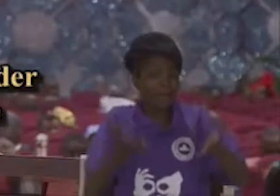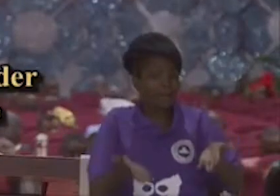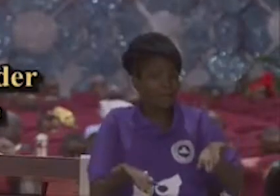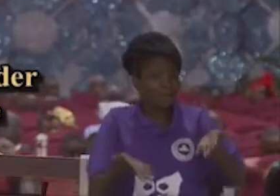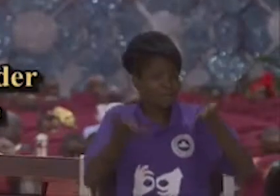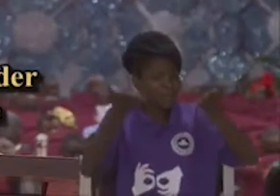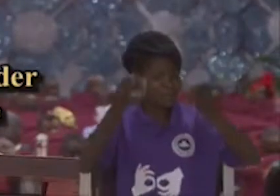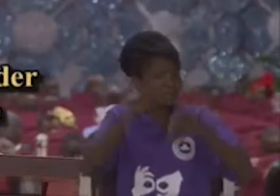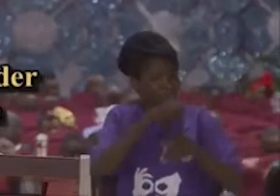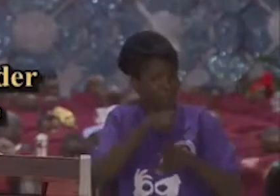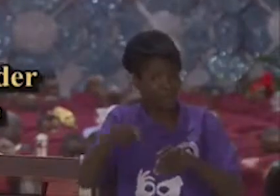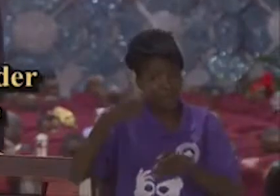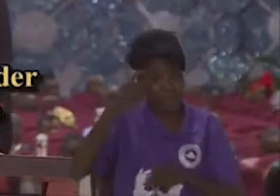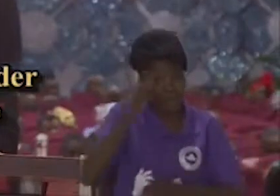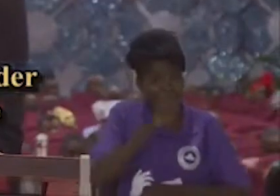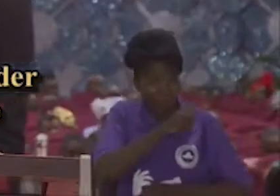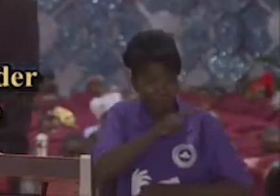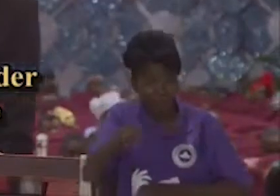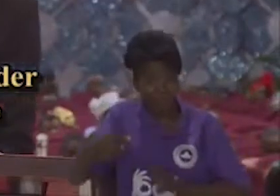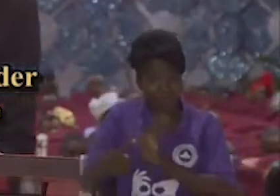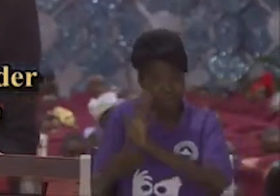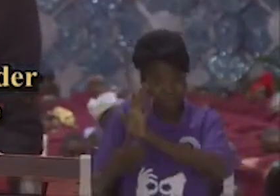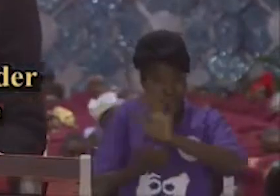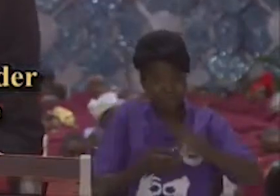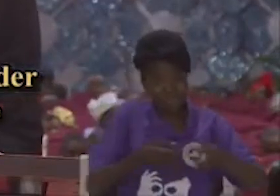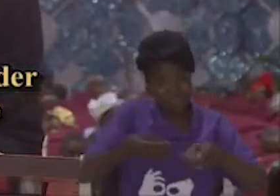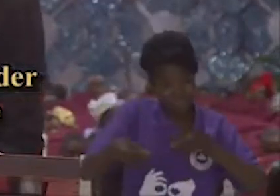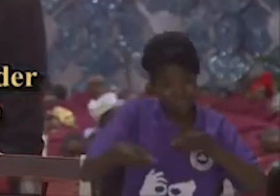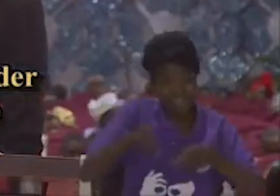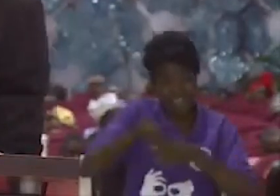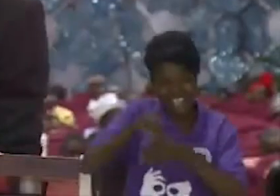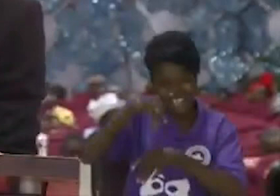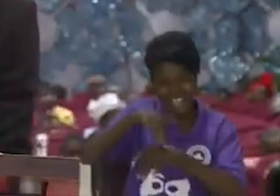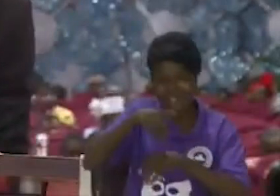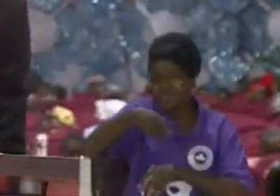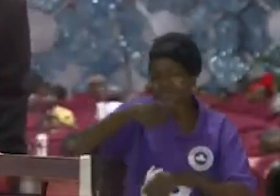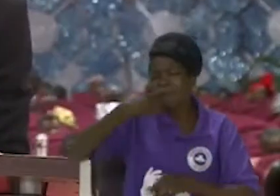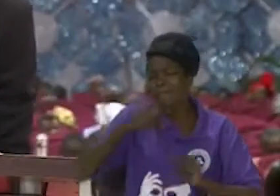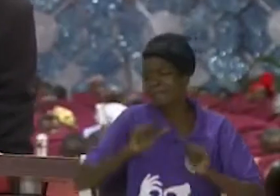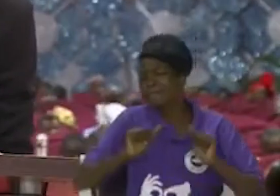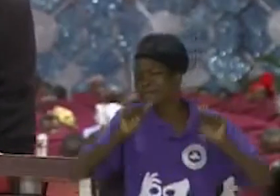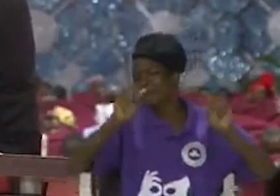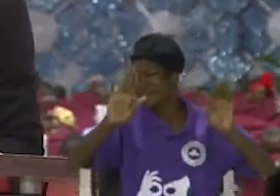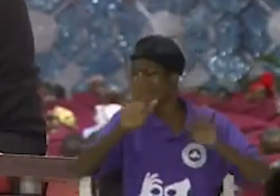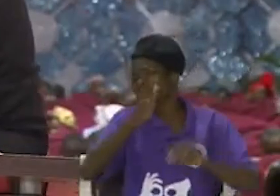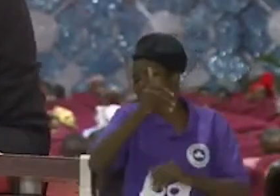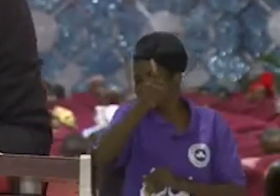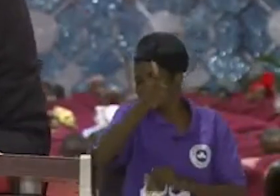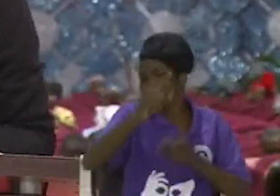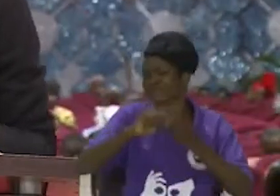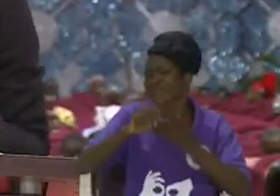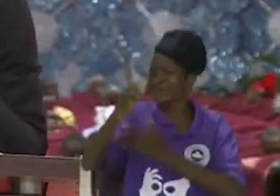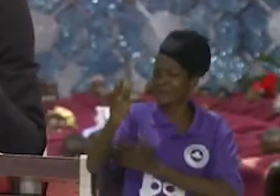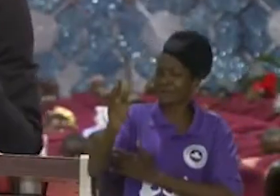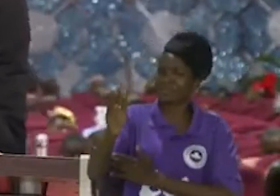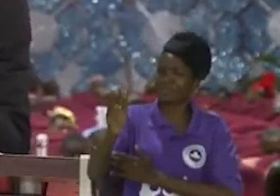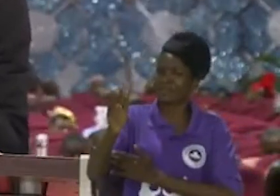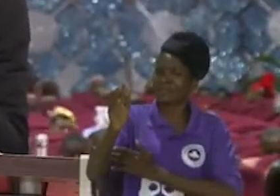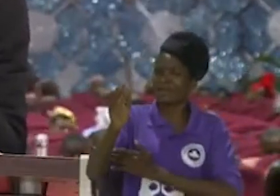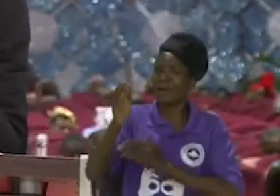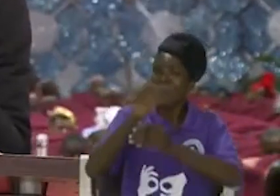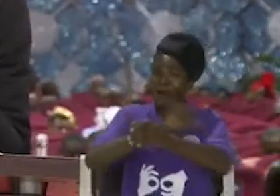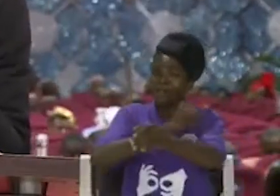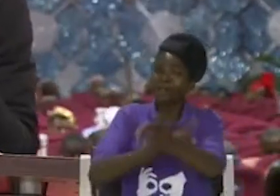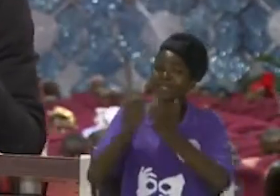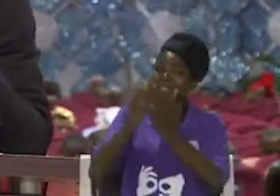time. So for us to exercise dominion on the earth, we must submit to God's authority from heaven. Our ultimate example